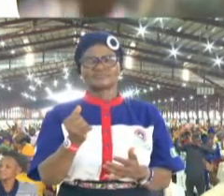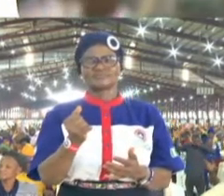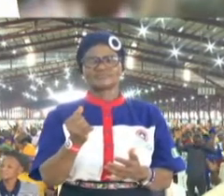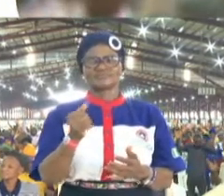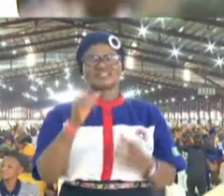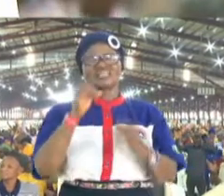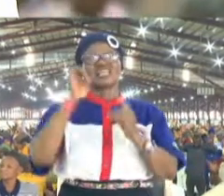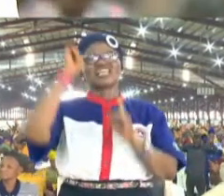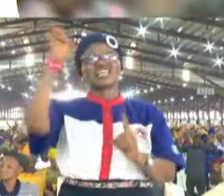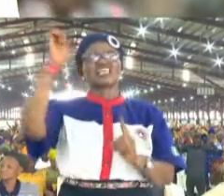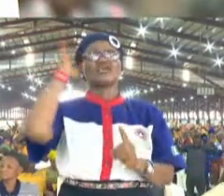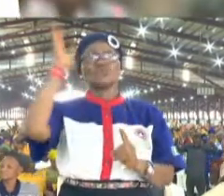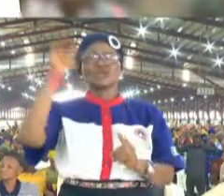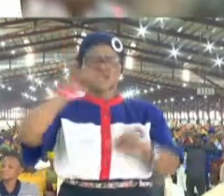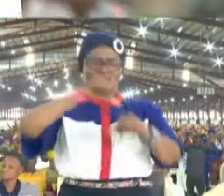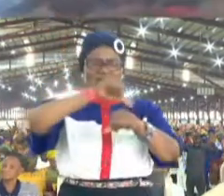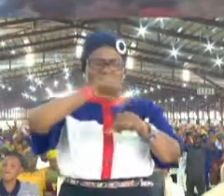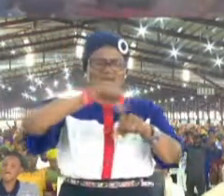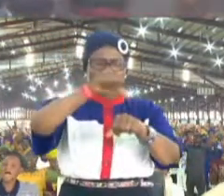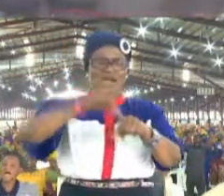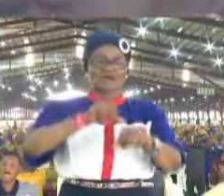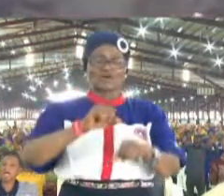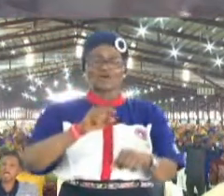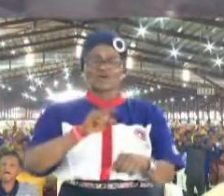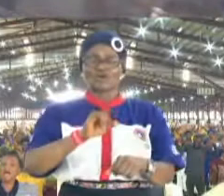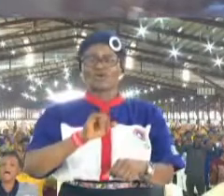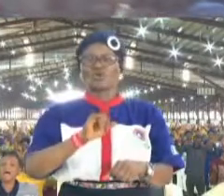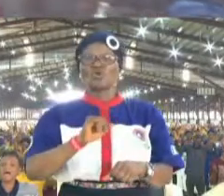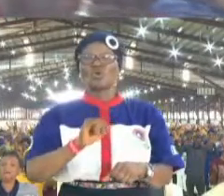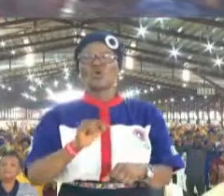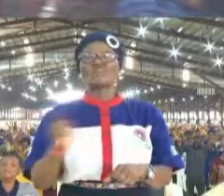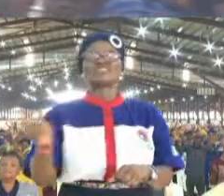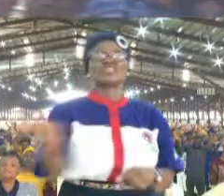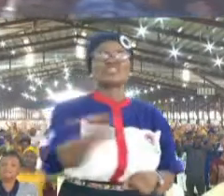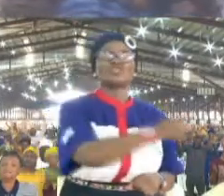He will anoint you for success.